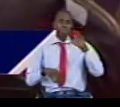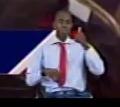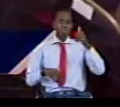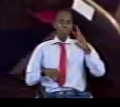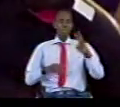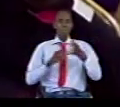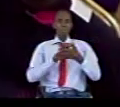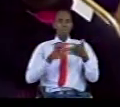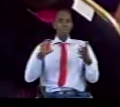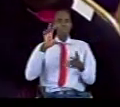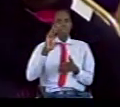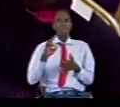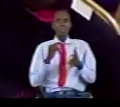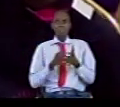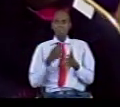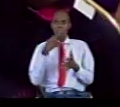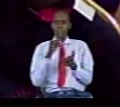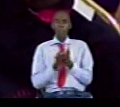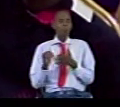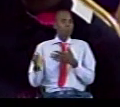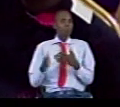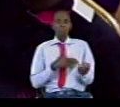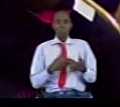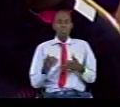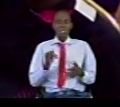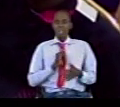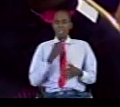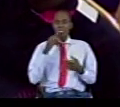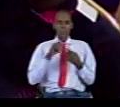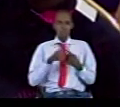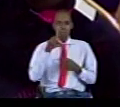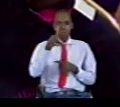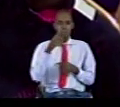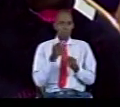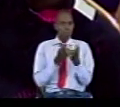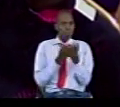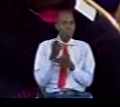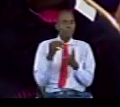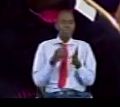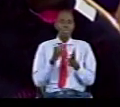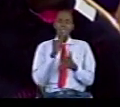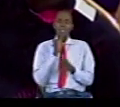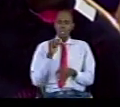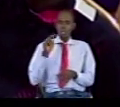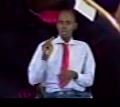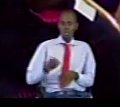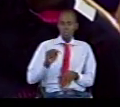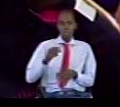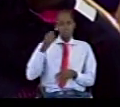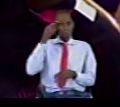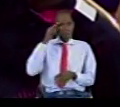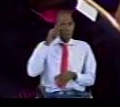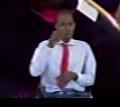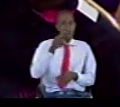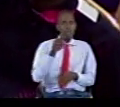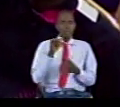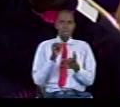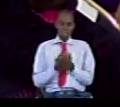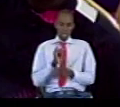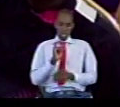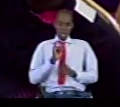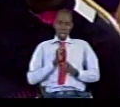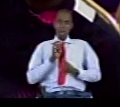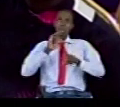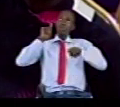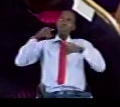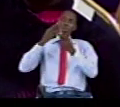it says, "Nevertheless, I tell you the truth, it is expedient for you that I go away." He was